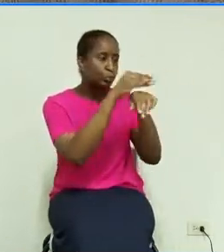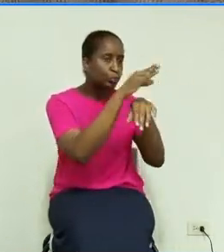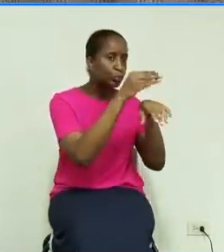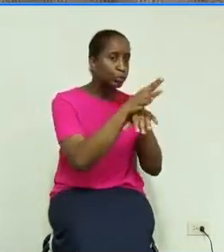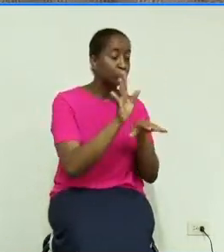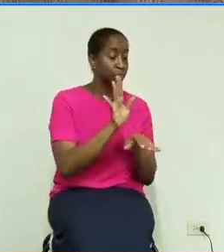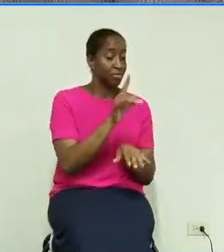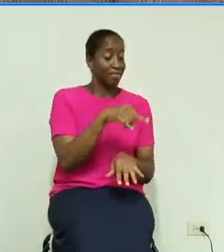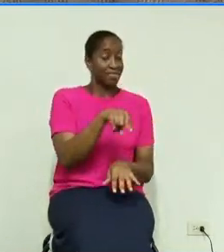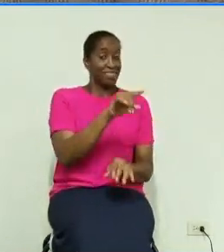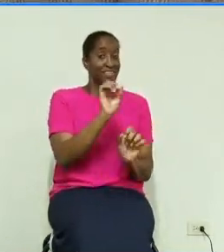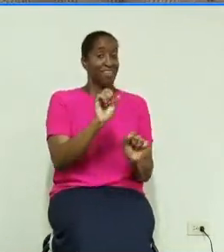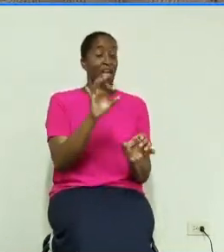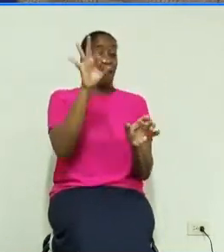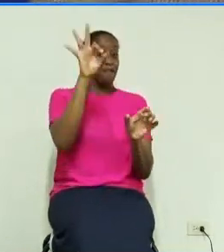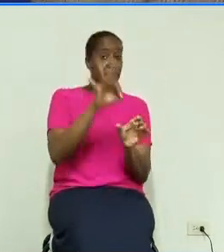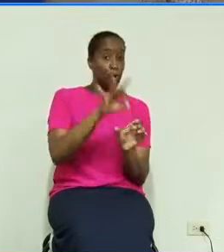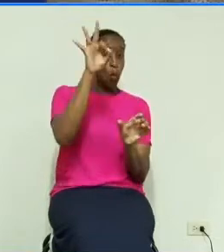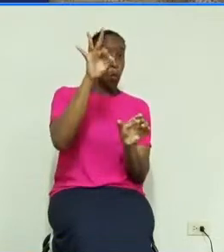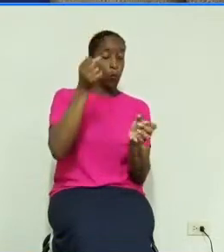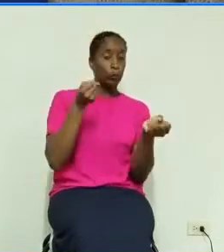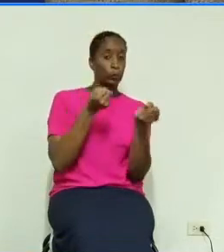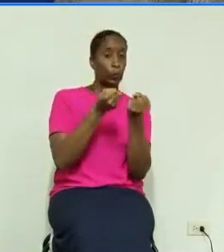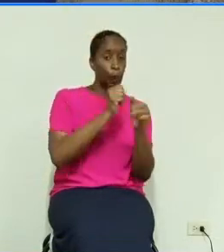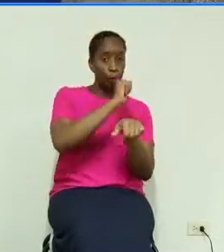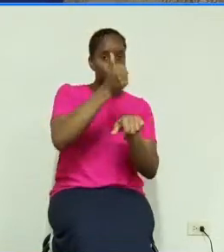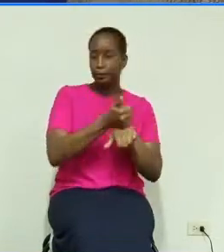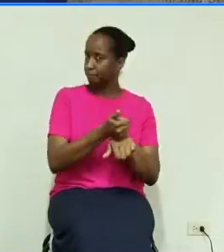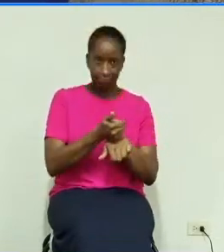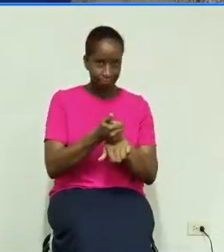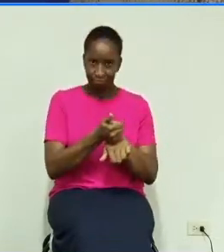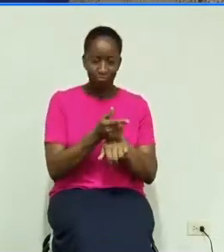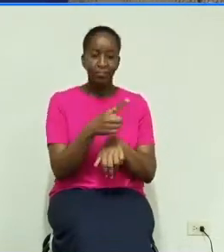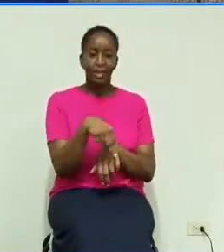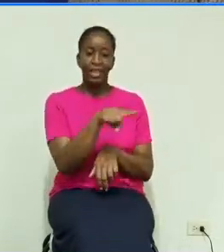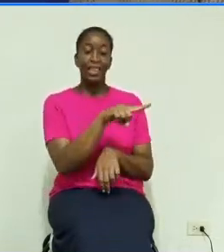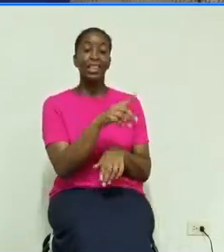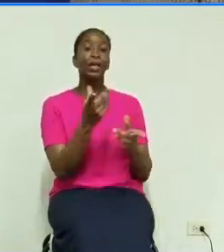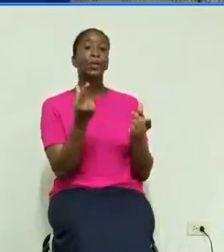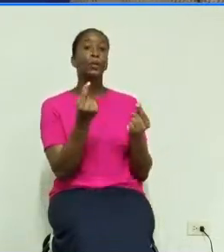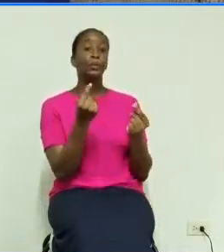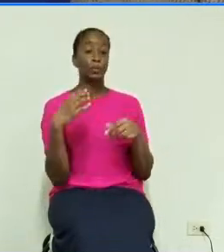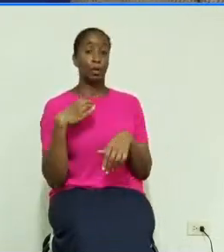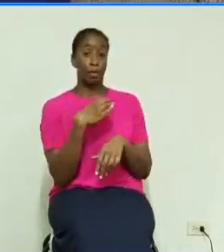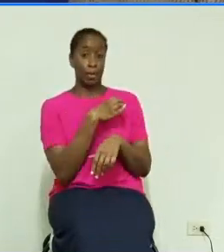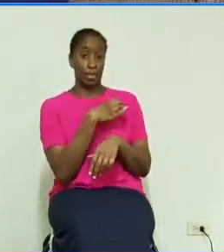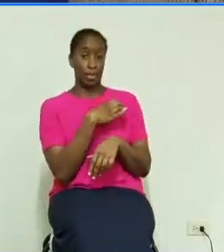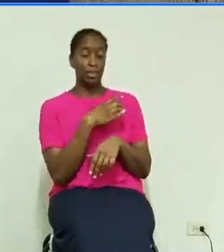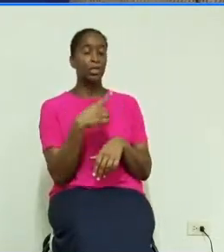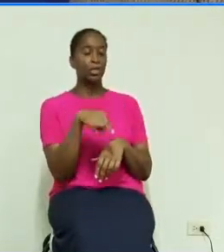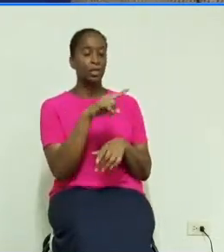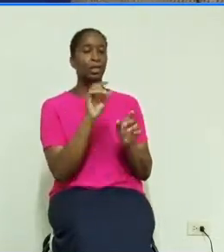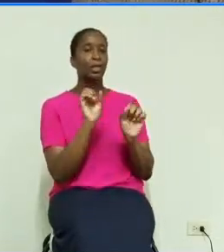even influence the debate, where you find, for example, that in the Senate, because of the